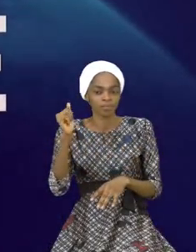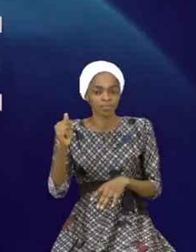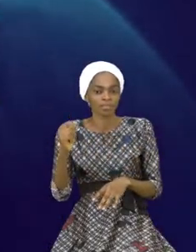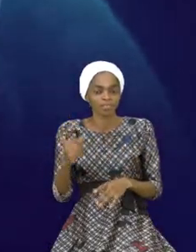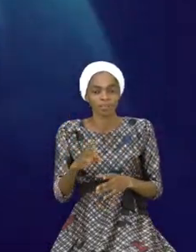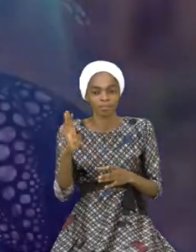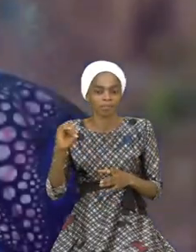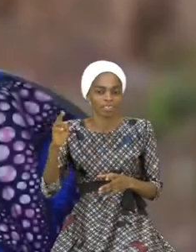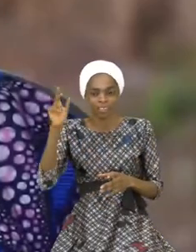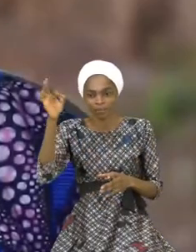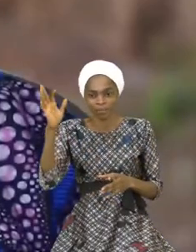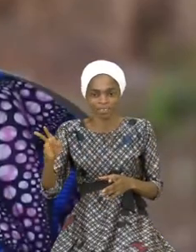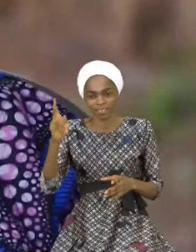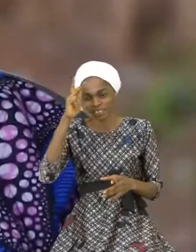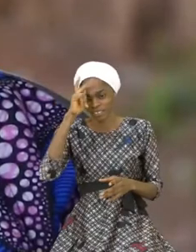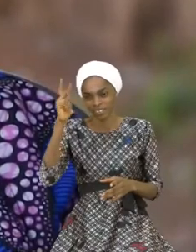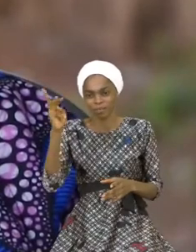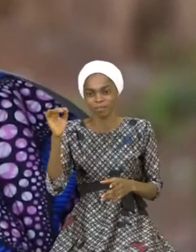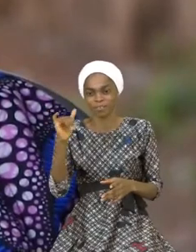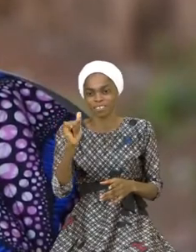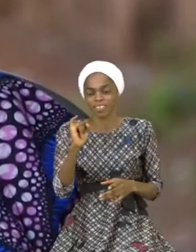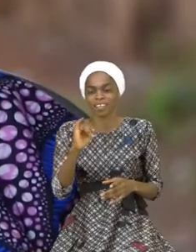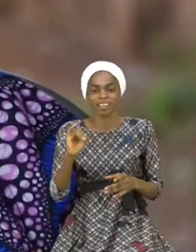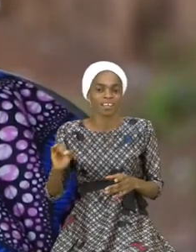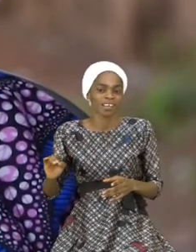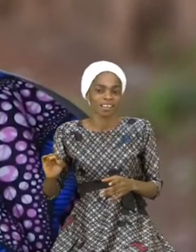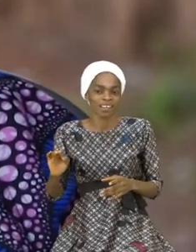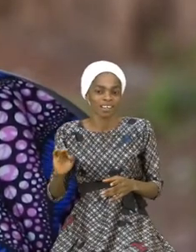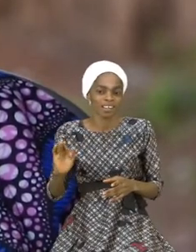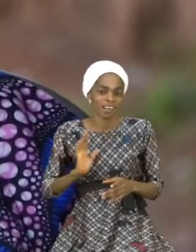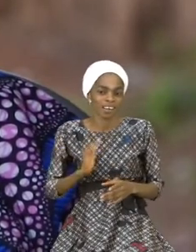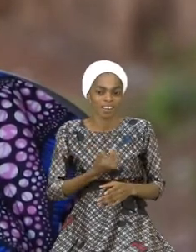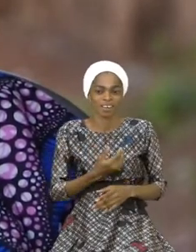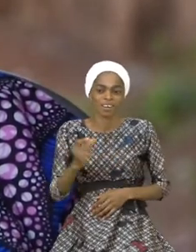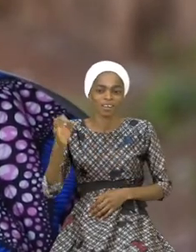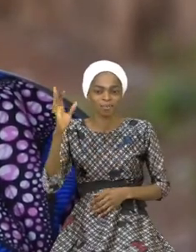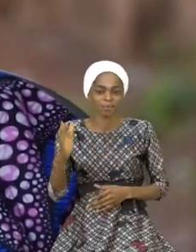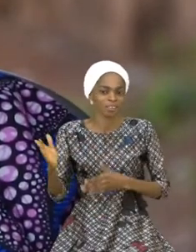and they um our pastor brought satellite